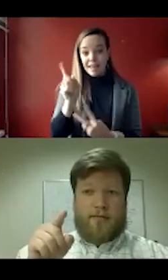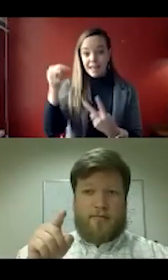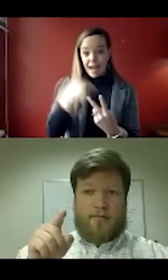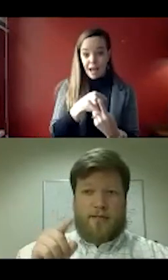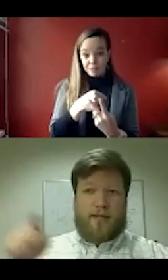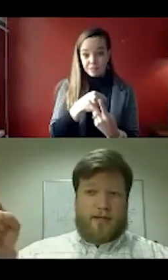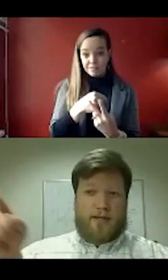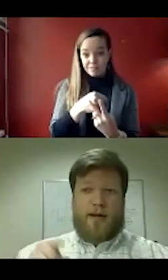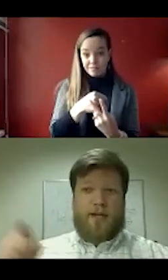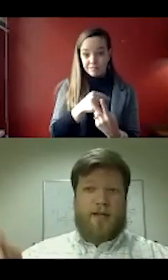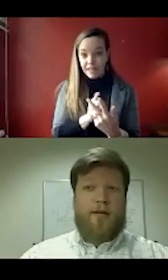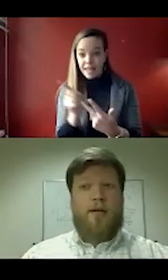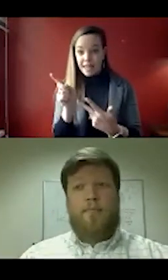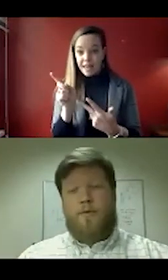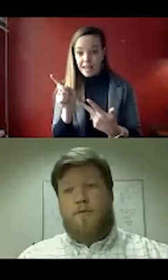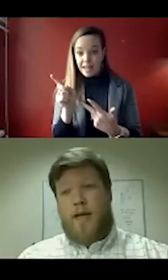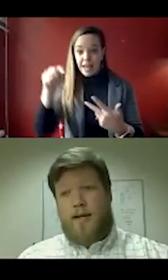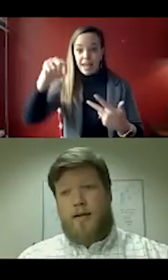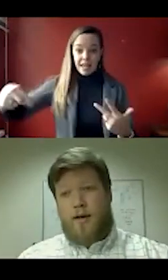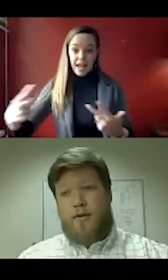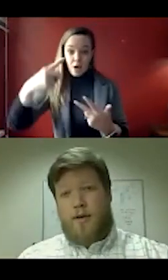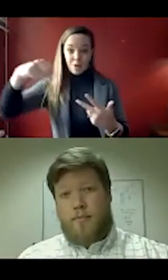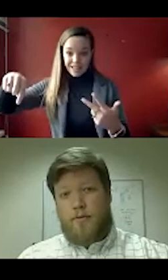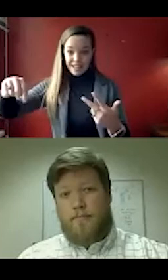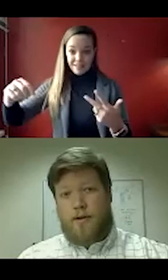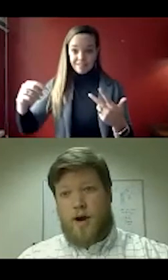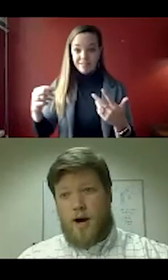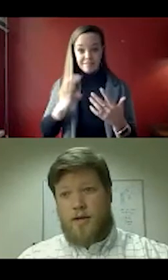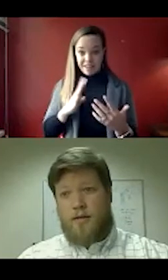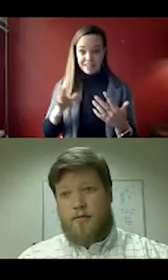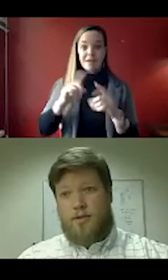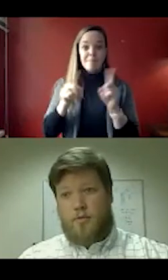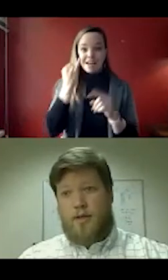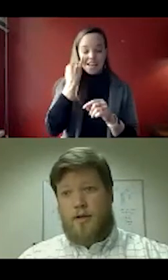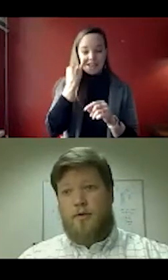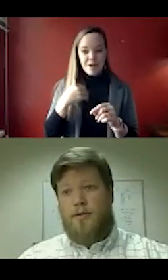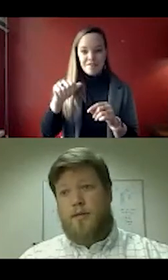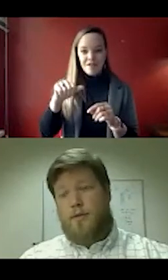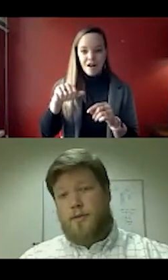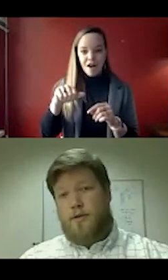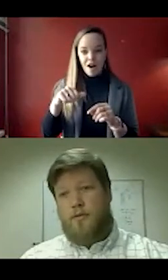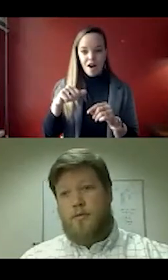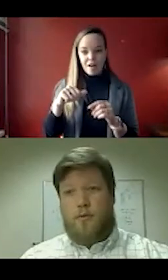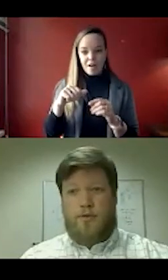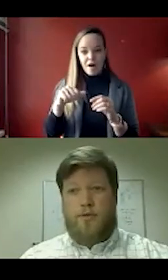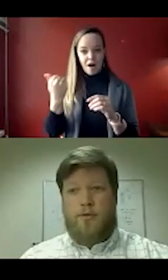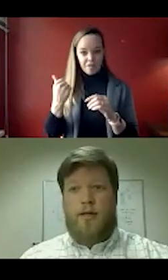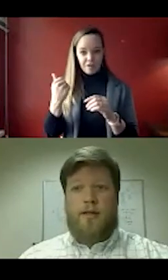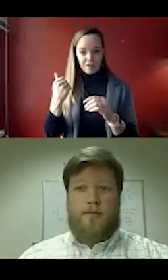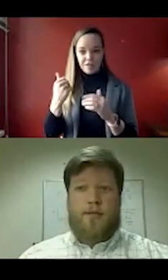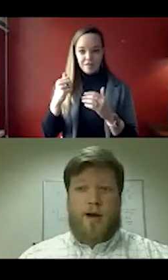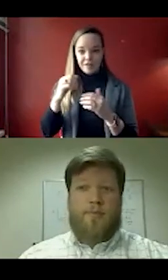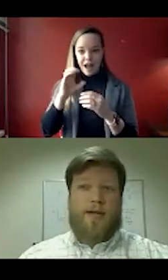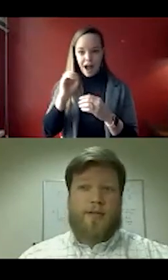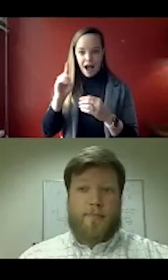in, and then in, out, in. But if you have any other number of odd degreed nodes other than 0 or 2,